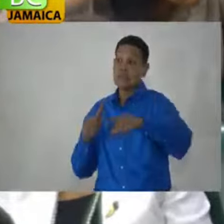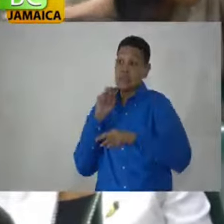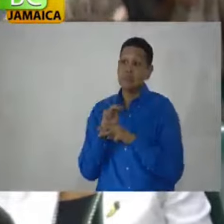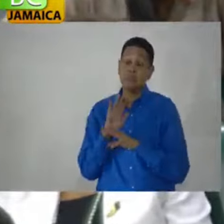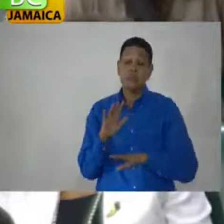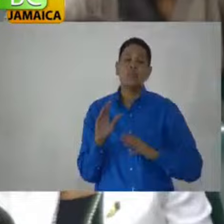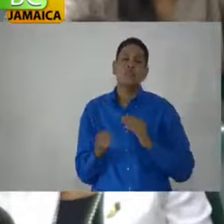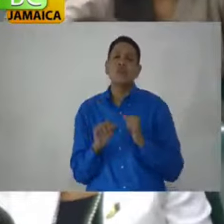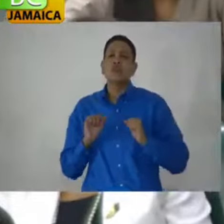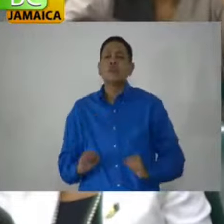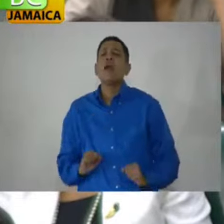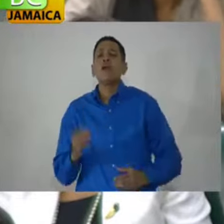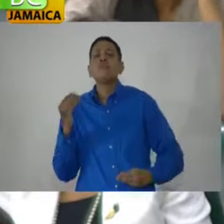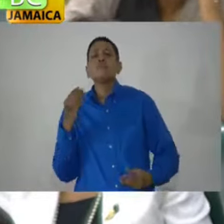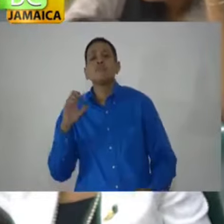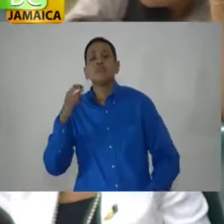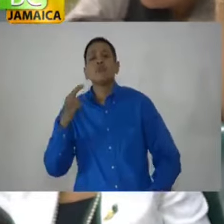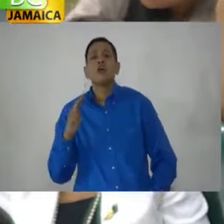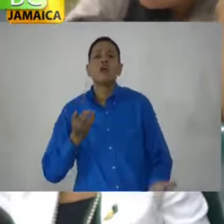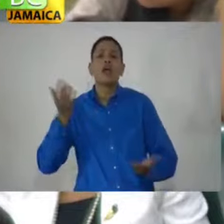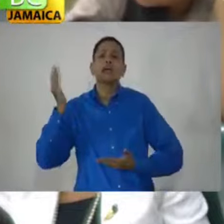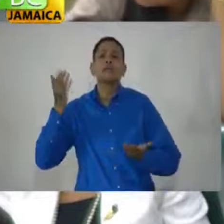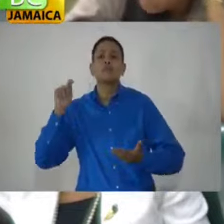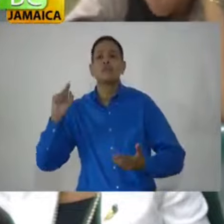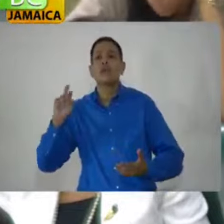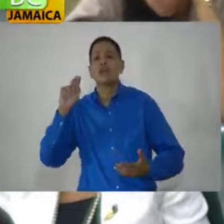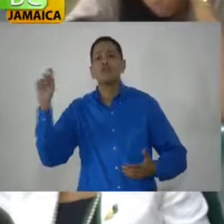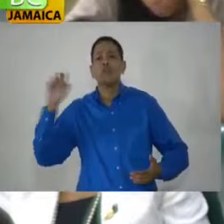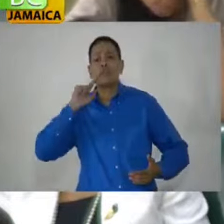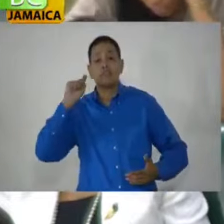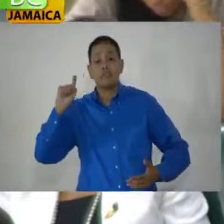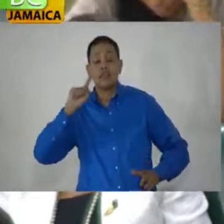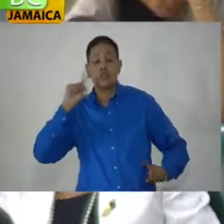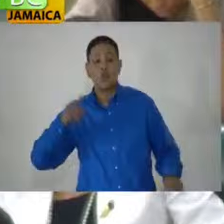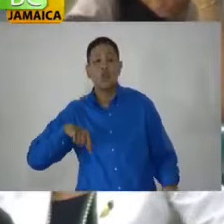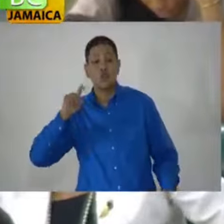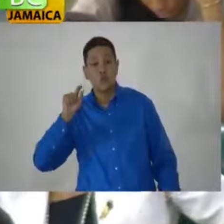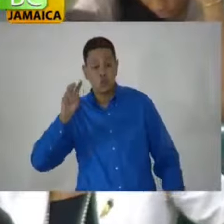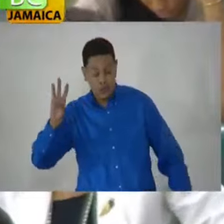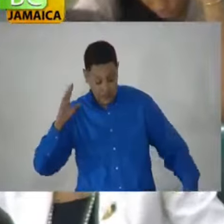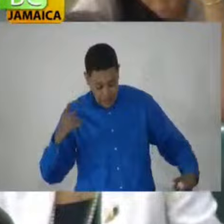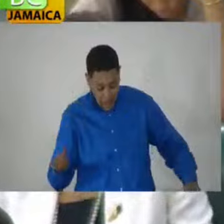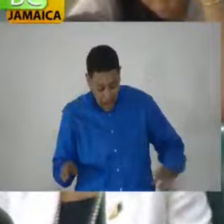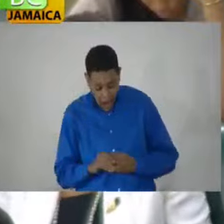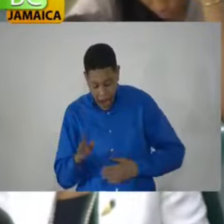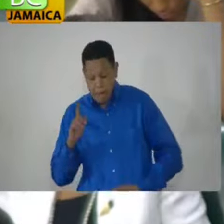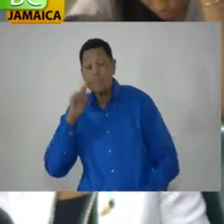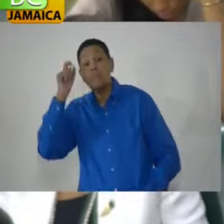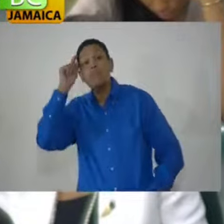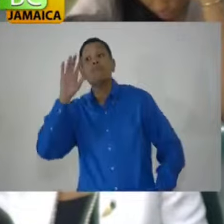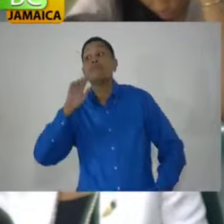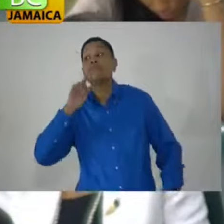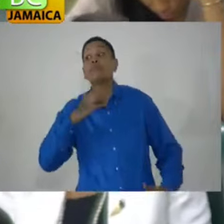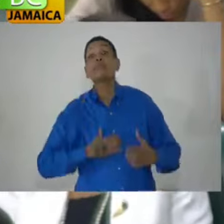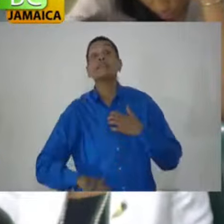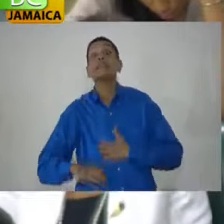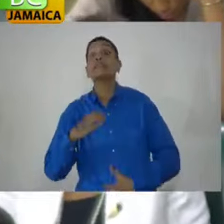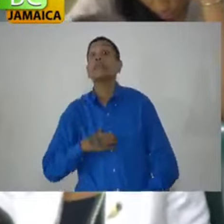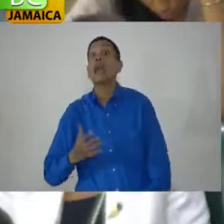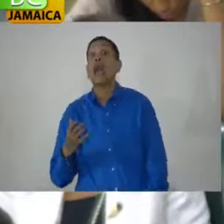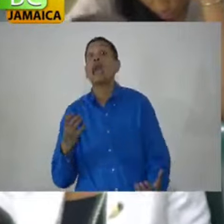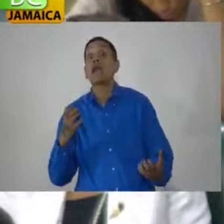Minister made the Conch Export Levy Rate of Levy Order 2026, and whereas it is desirable